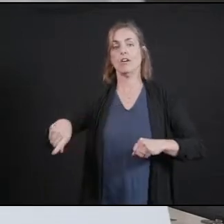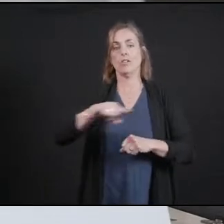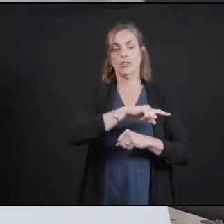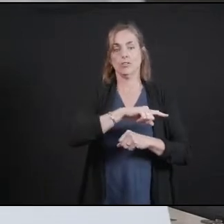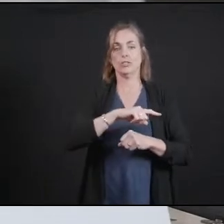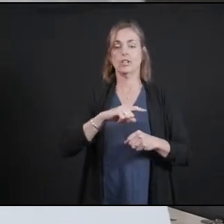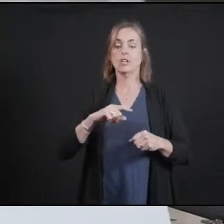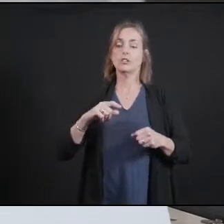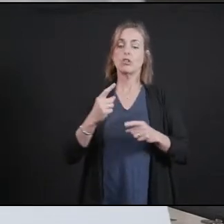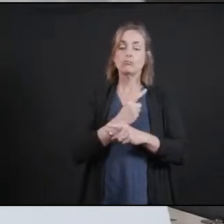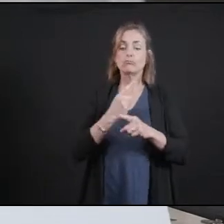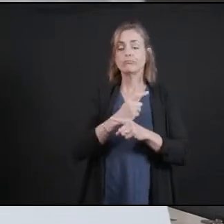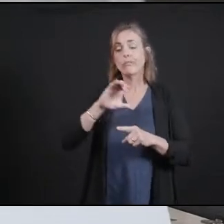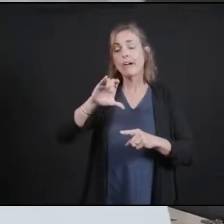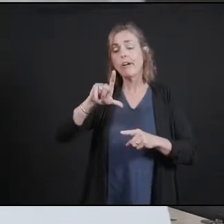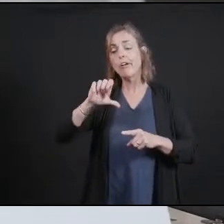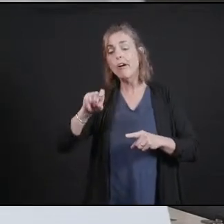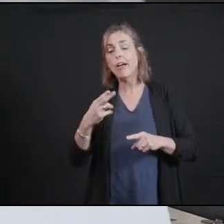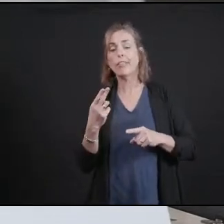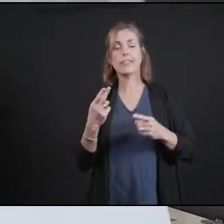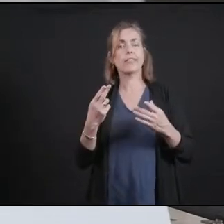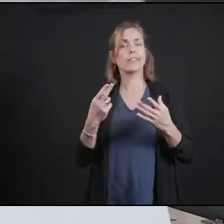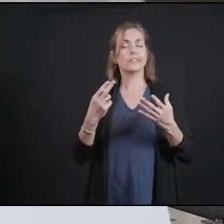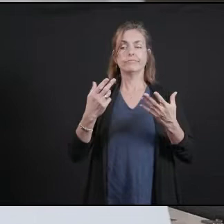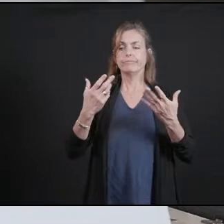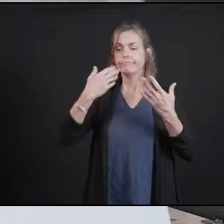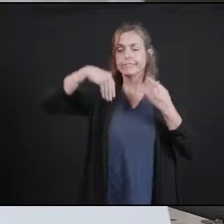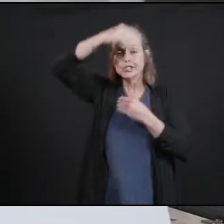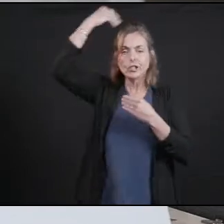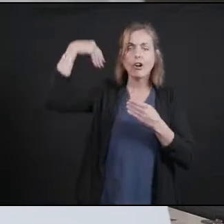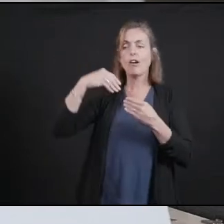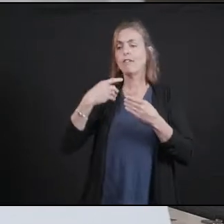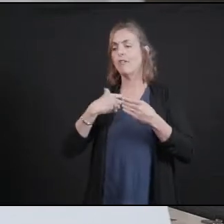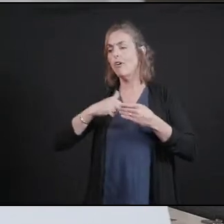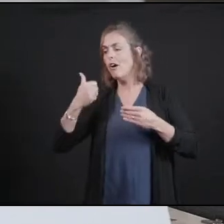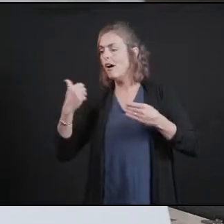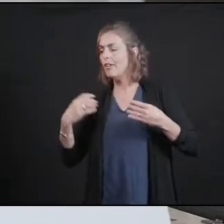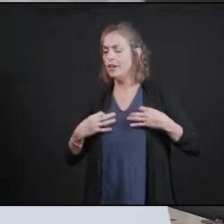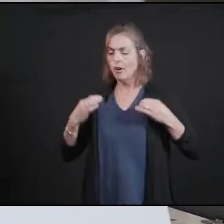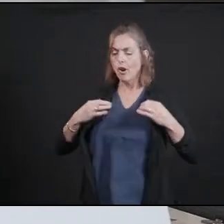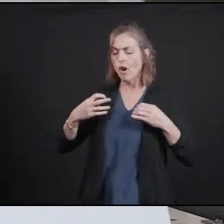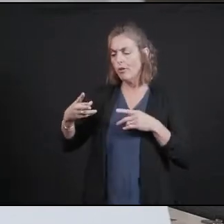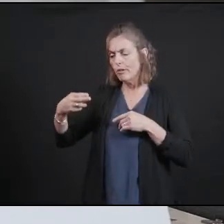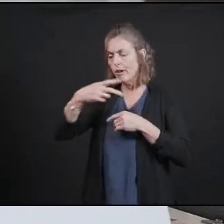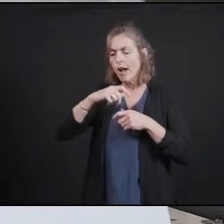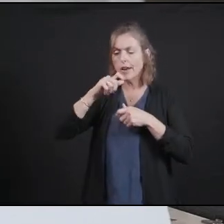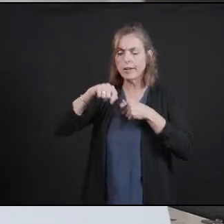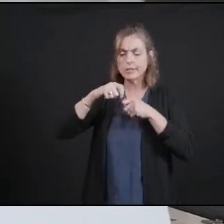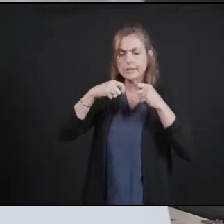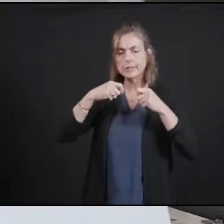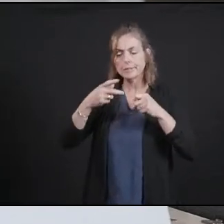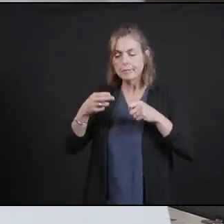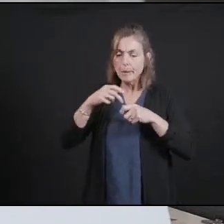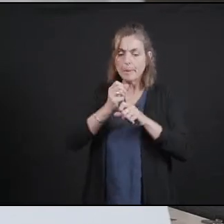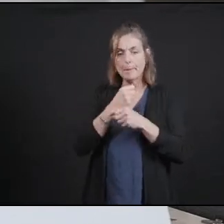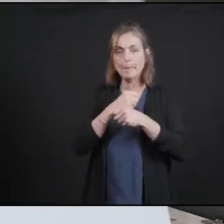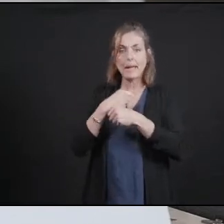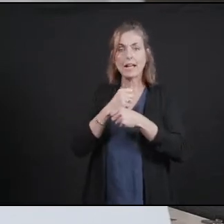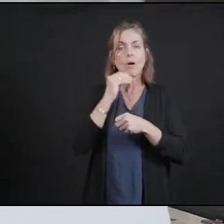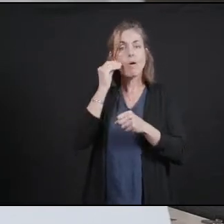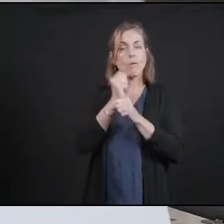contact with someone that is elderly or has a compromised immune system. The idea is for asymptomatic